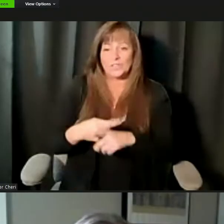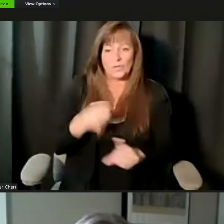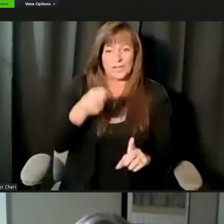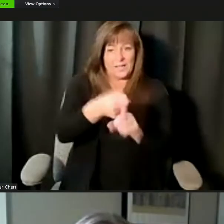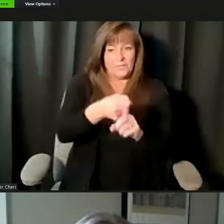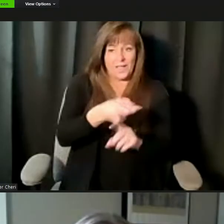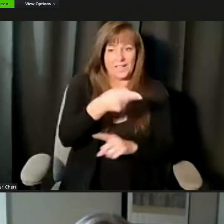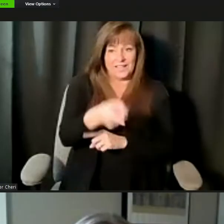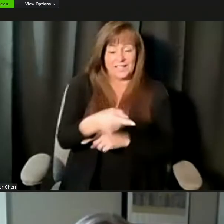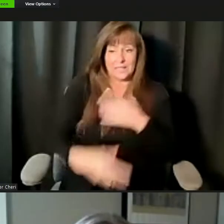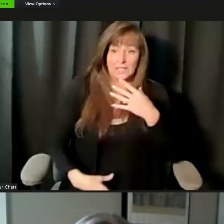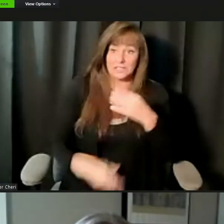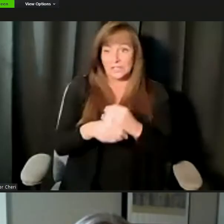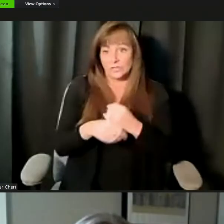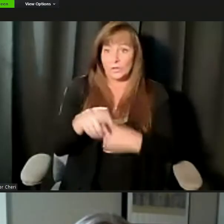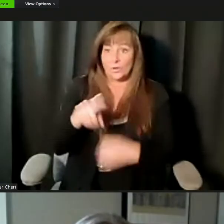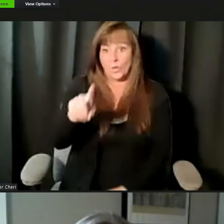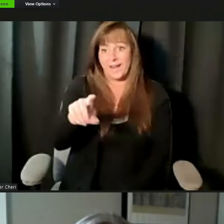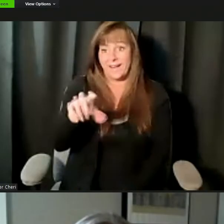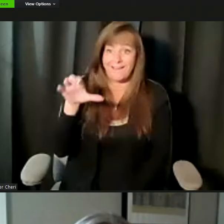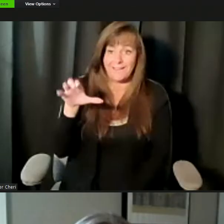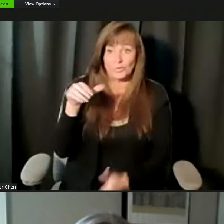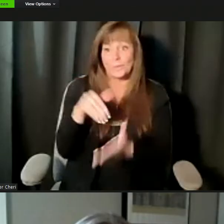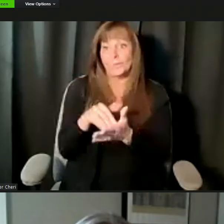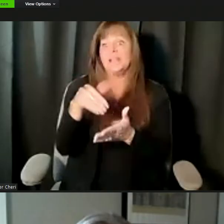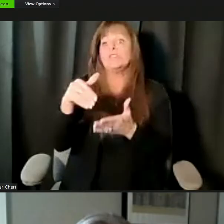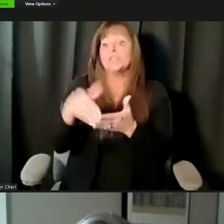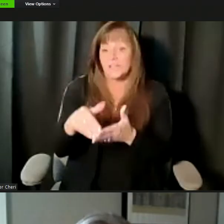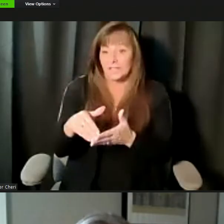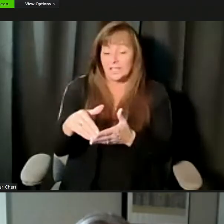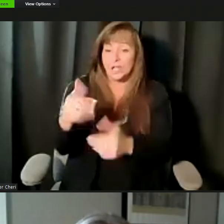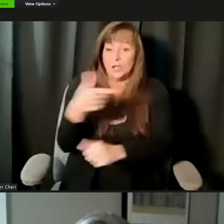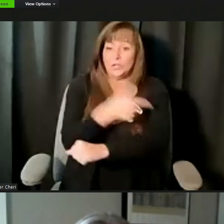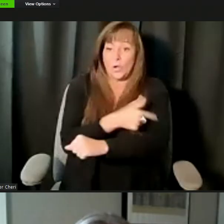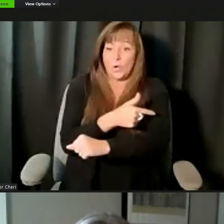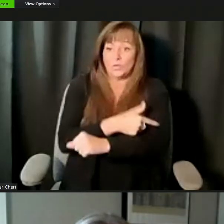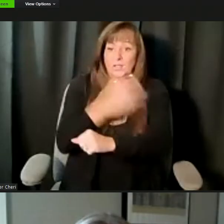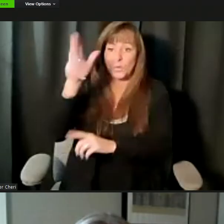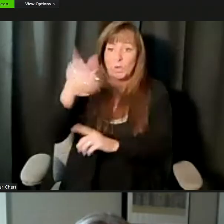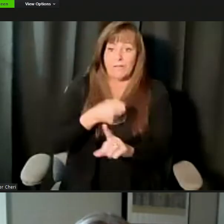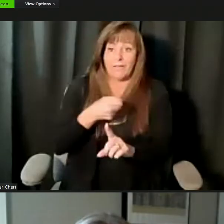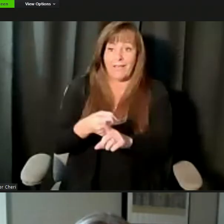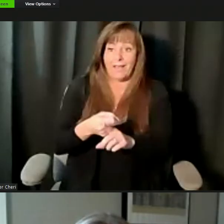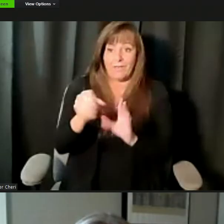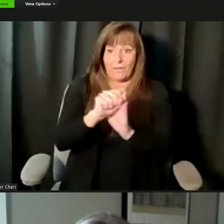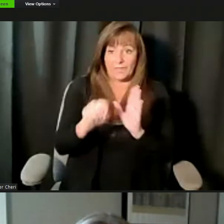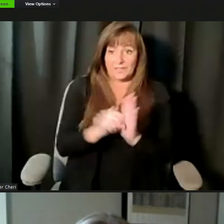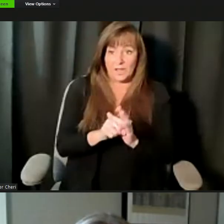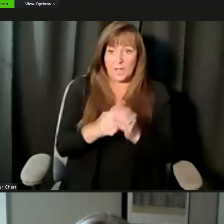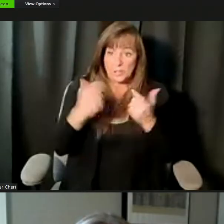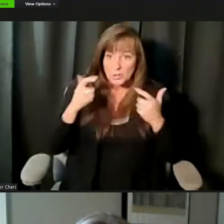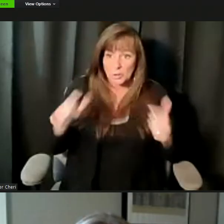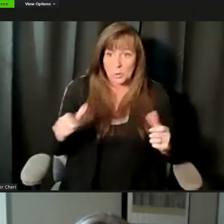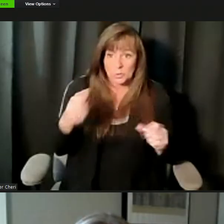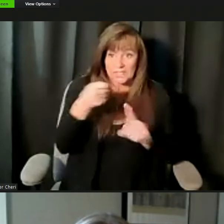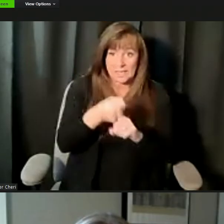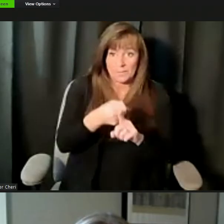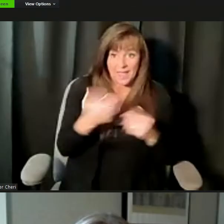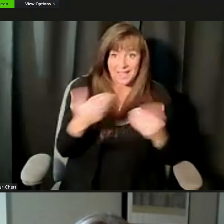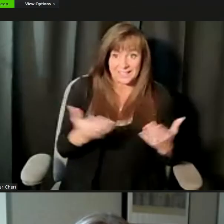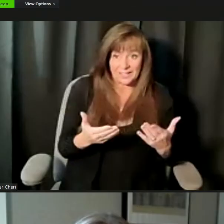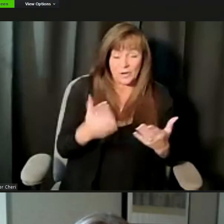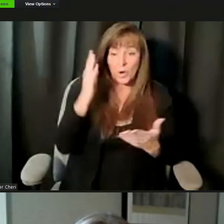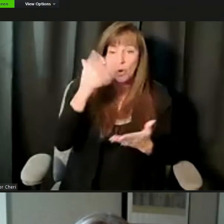additional 100 million doses will have on the state? Will that have a huge impact here? Will it